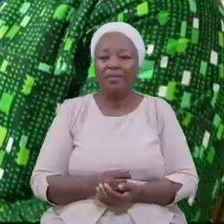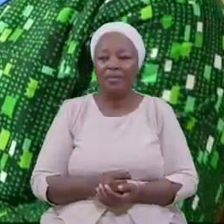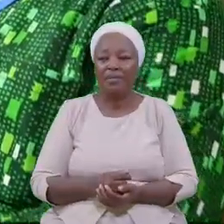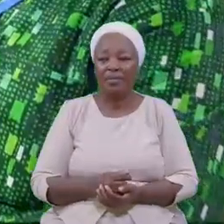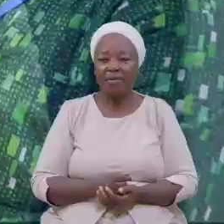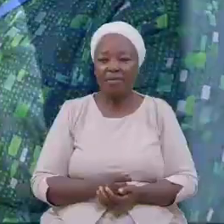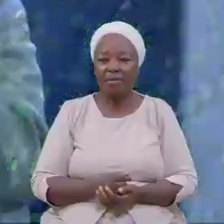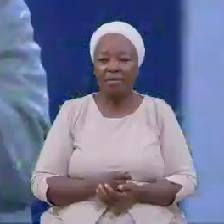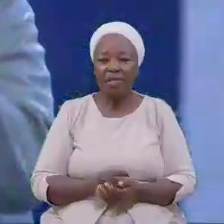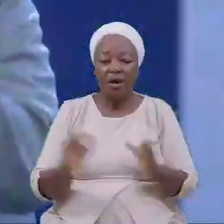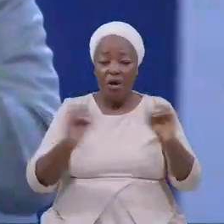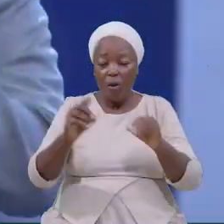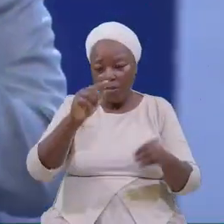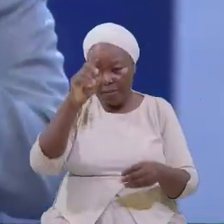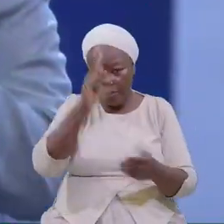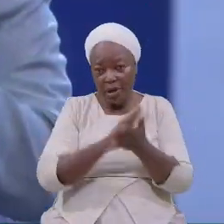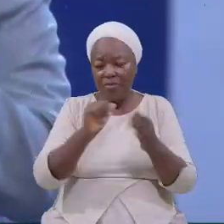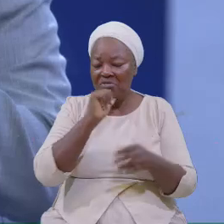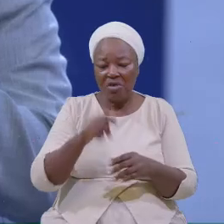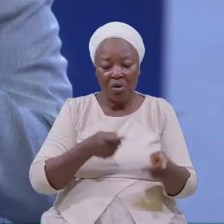Unbelief will not control your life anymore.